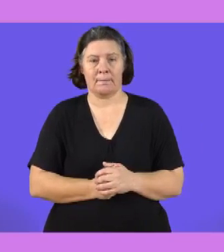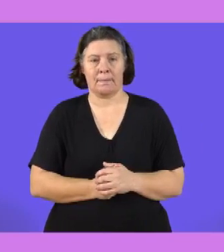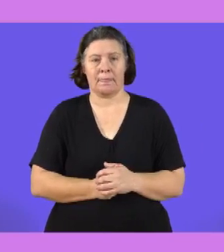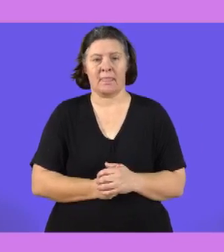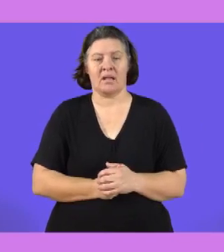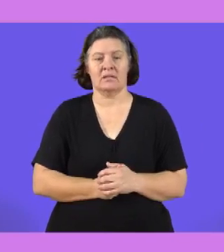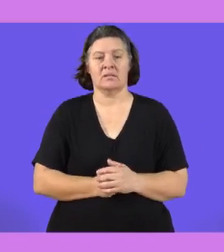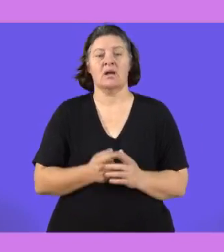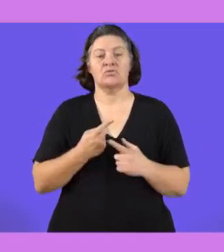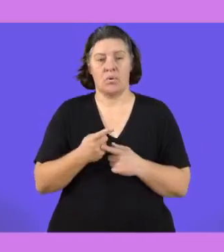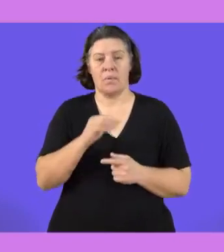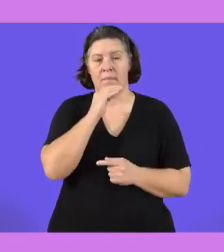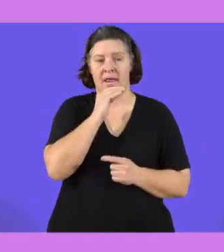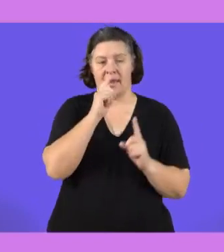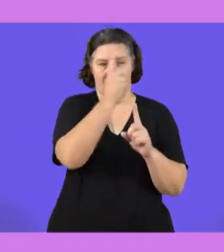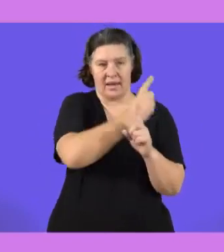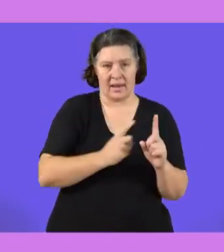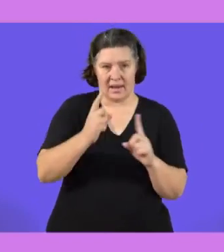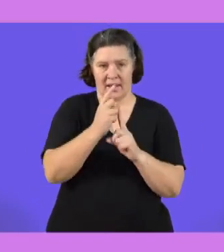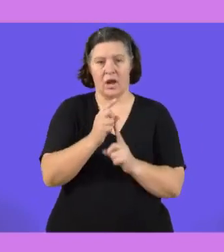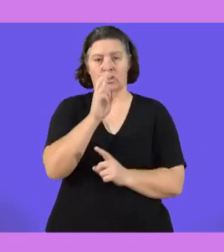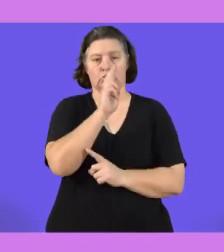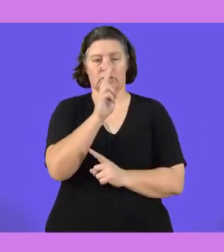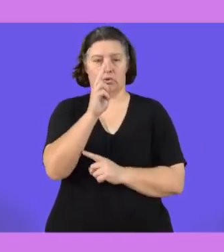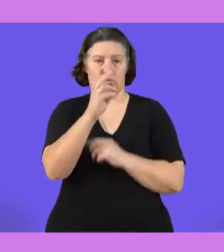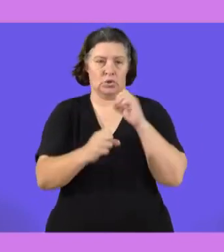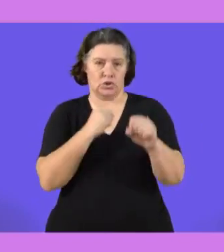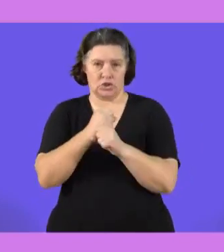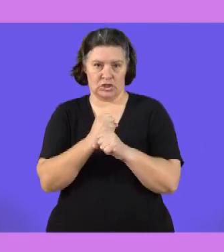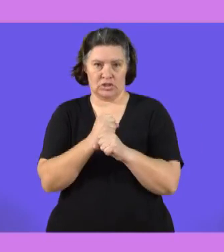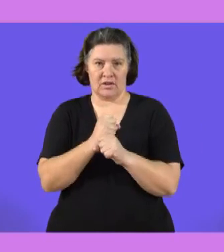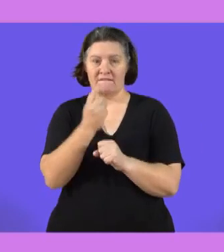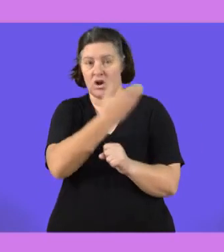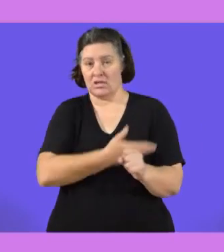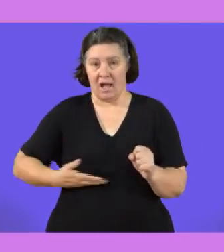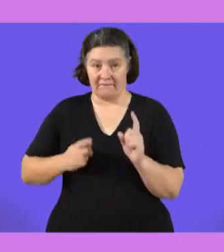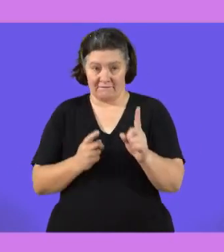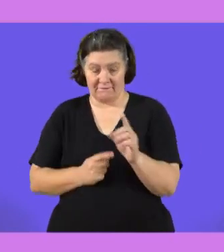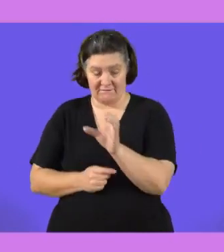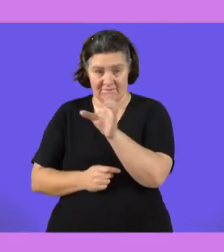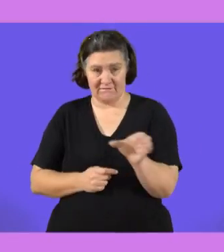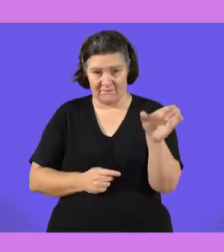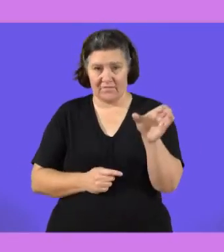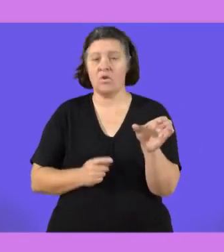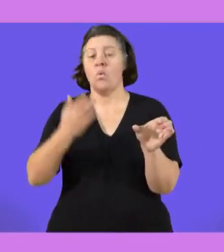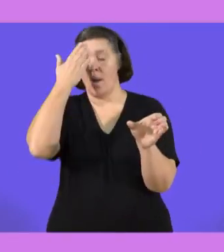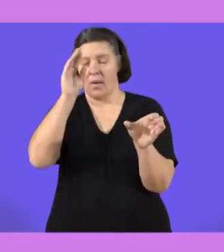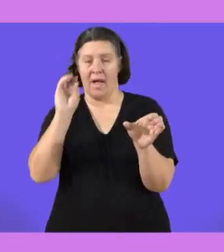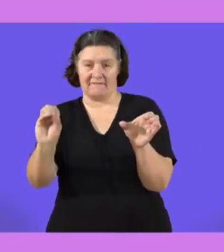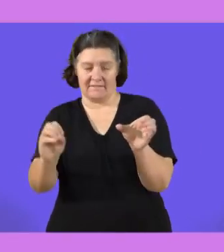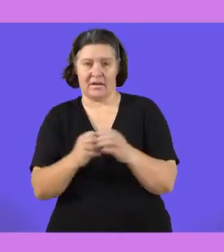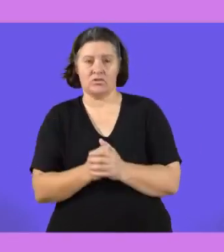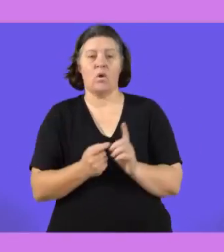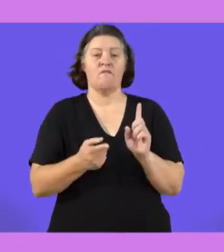minus 1968, I get 22 years. So that's the first part of it all, right? So at this moment in time, we're